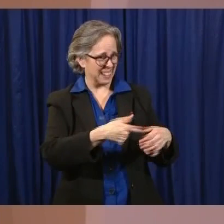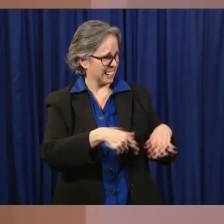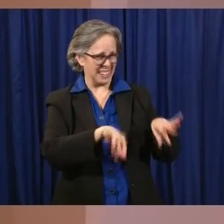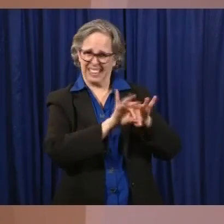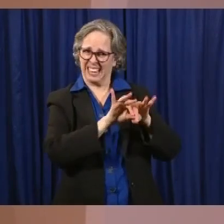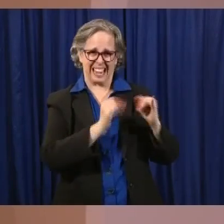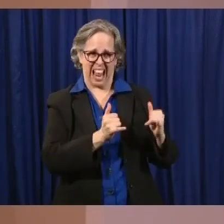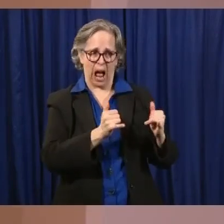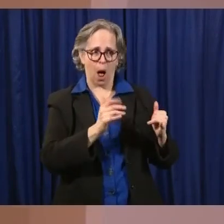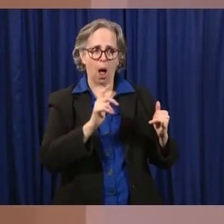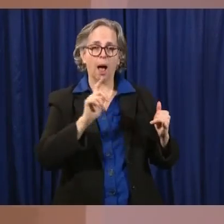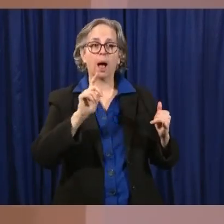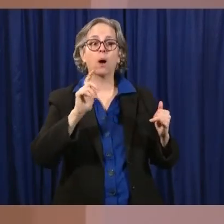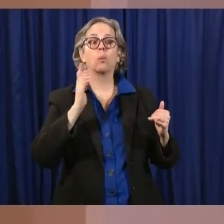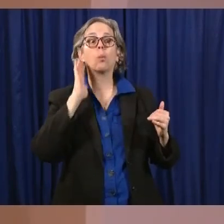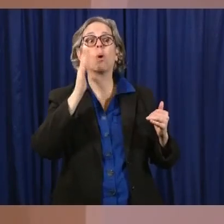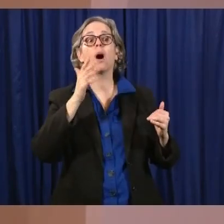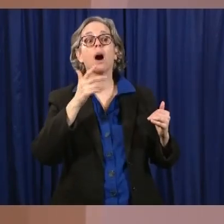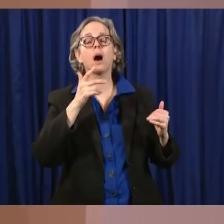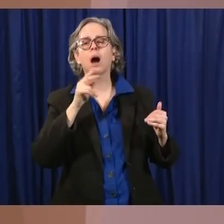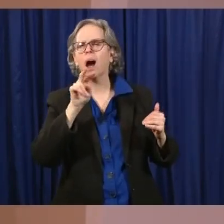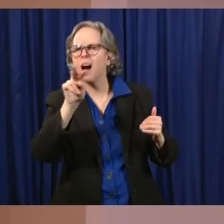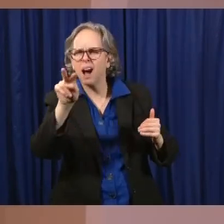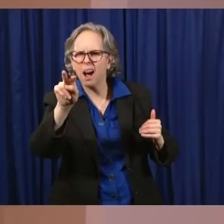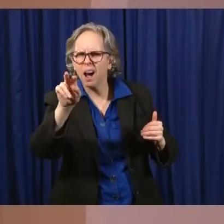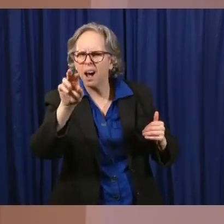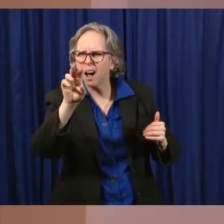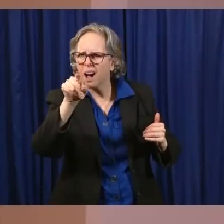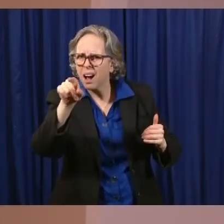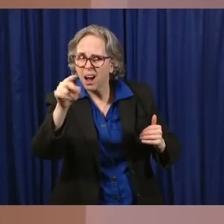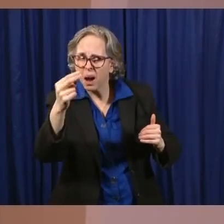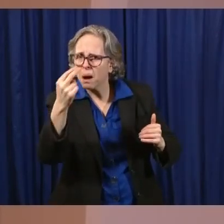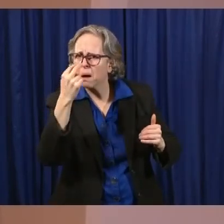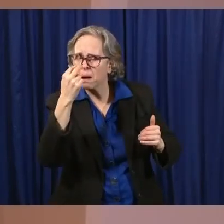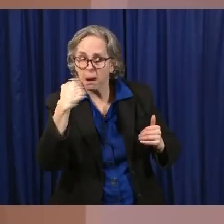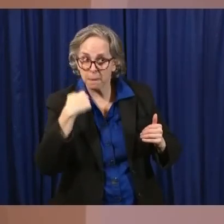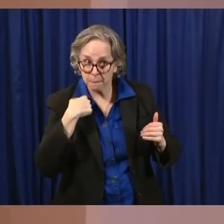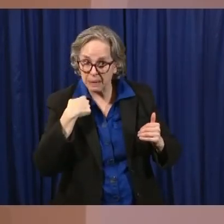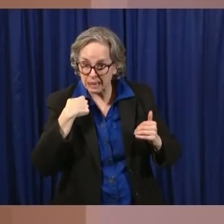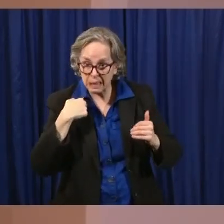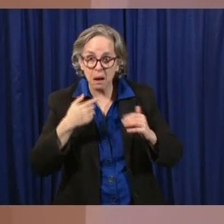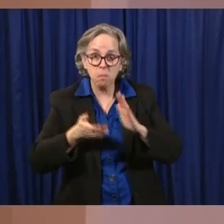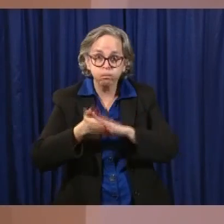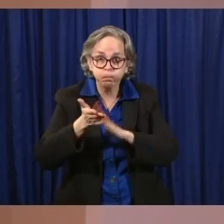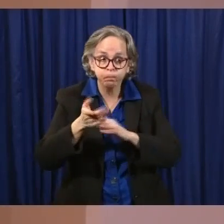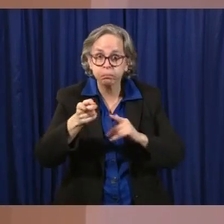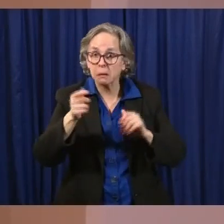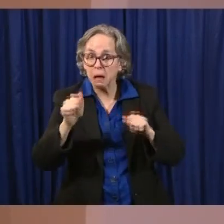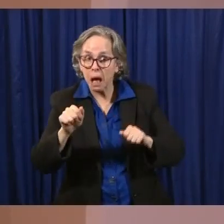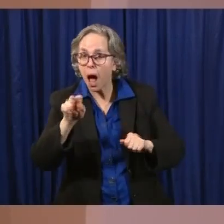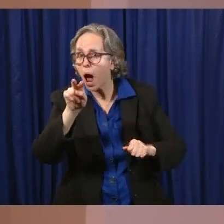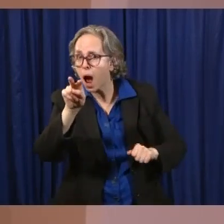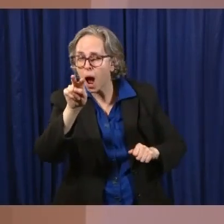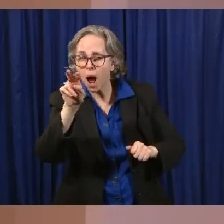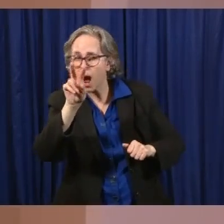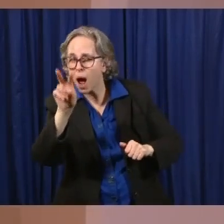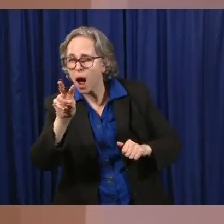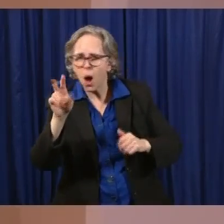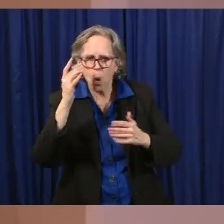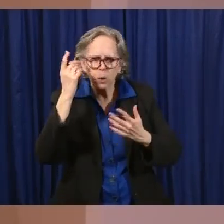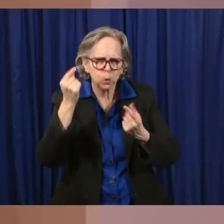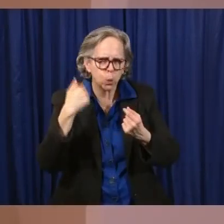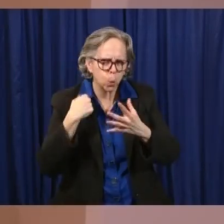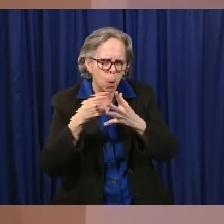who are successfully operating, not just in Ohio under that essential business operation, but also some of our corporations who have operated